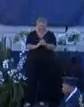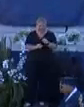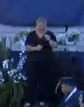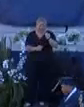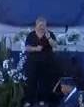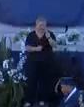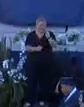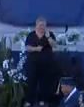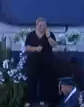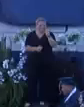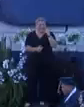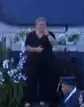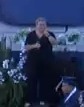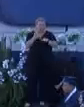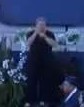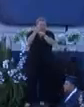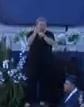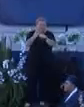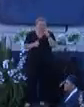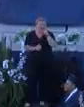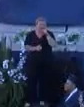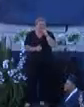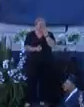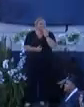Ambassadors, lemon.